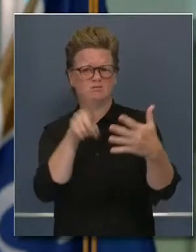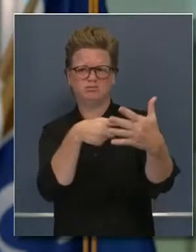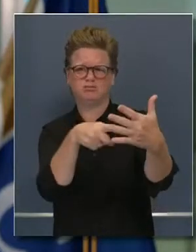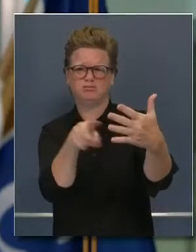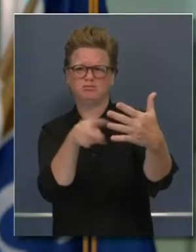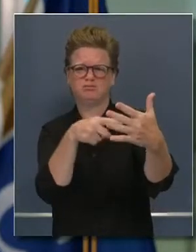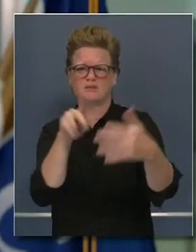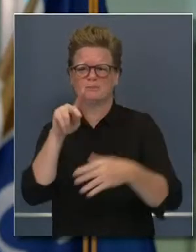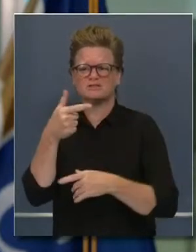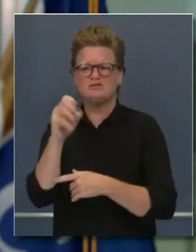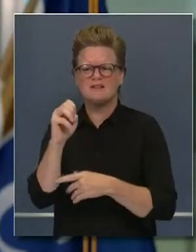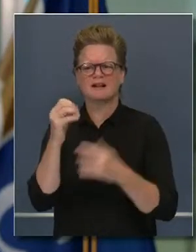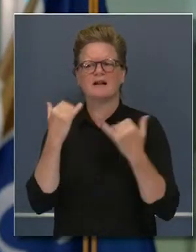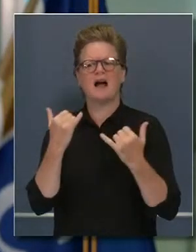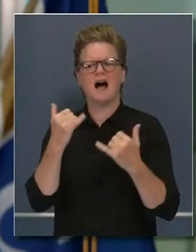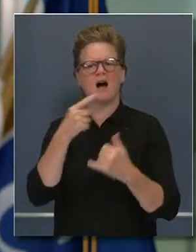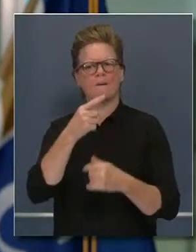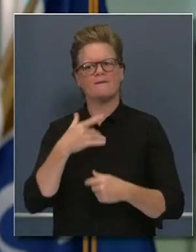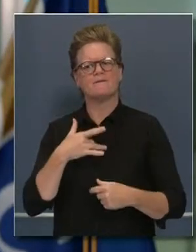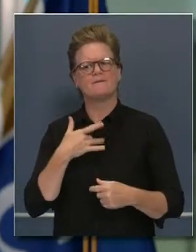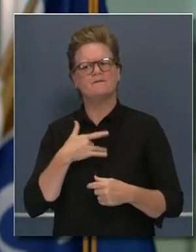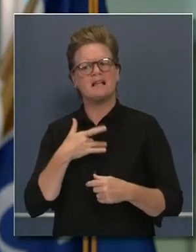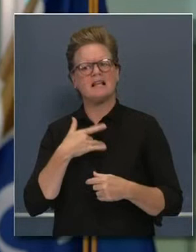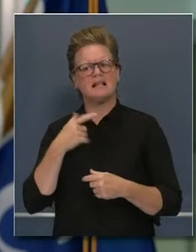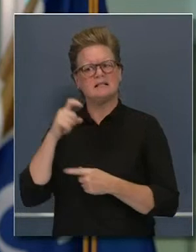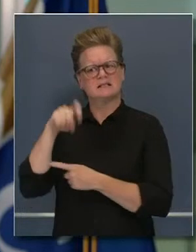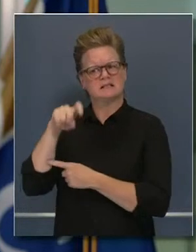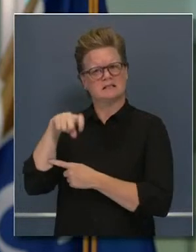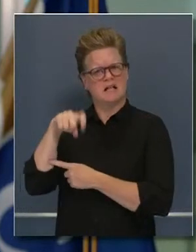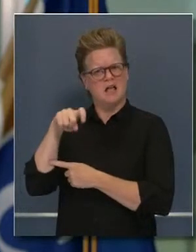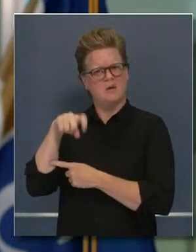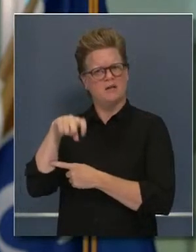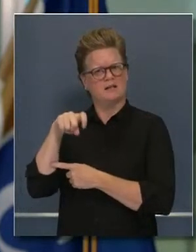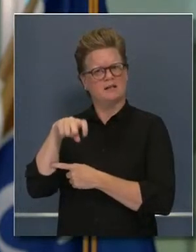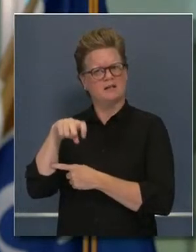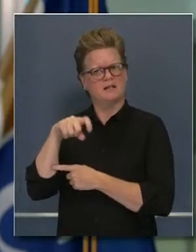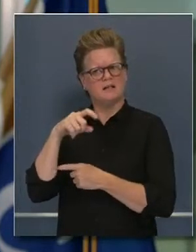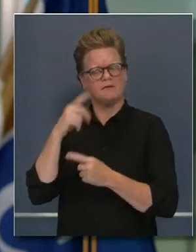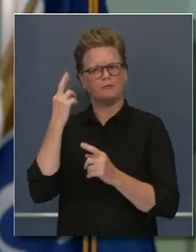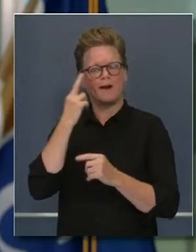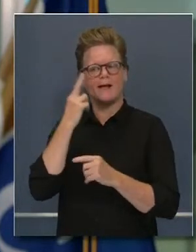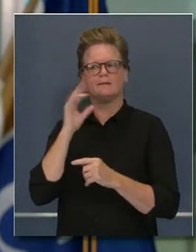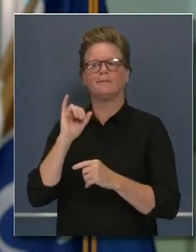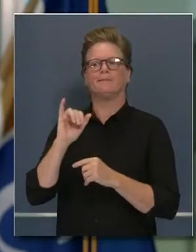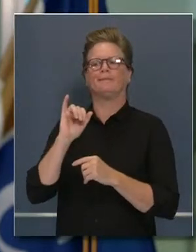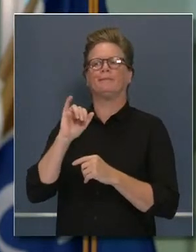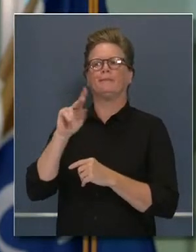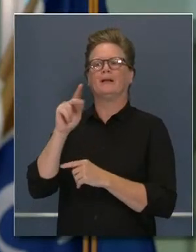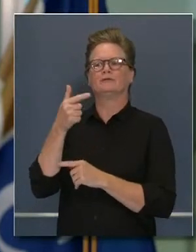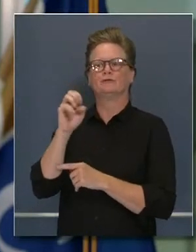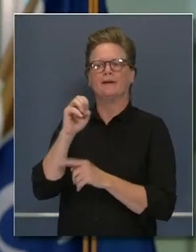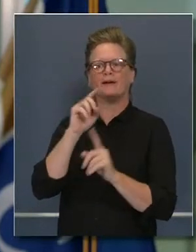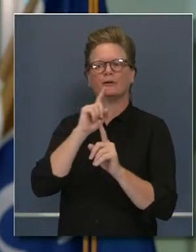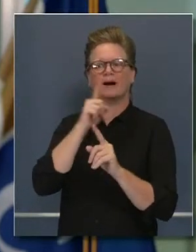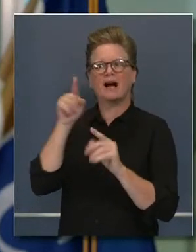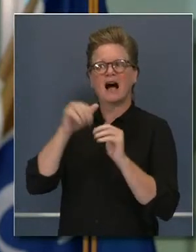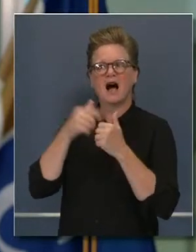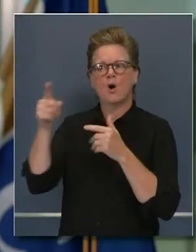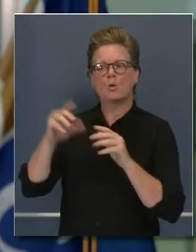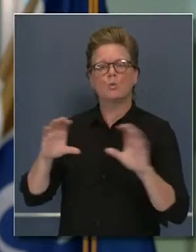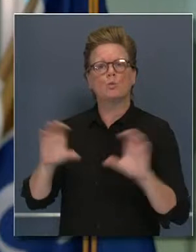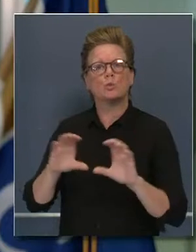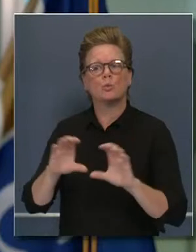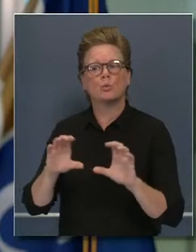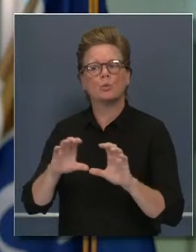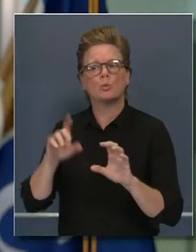Are you convinced that these are necessary? And how do you think PG&E has done so far in terms of notifying customers that this is coming up